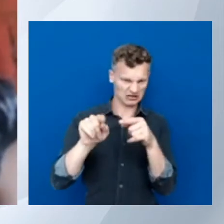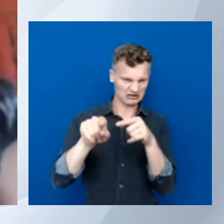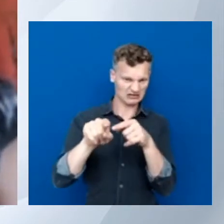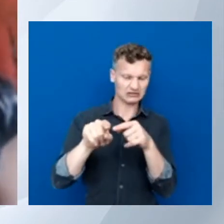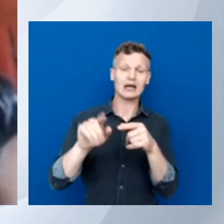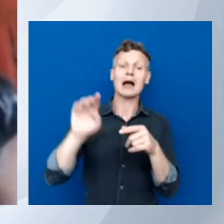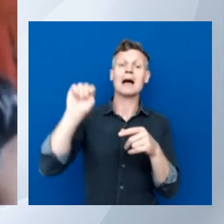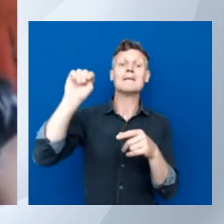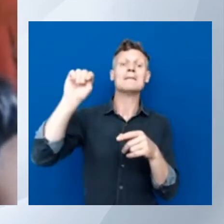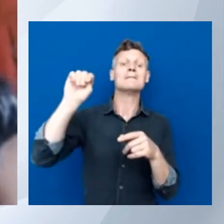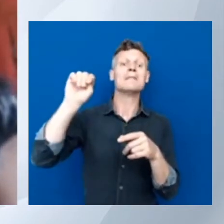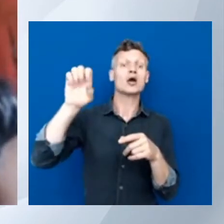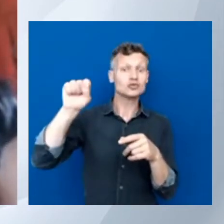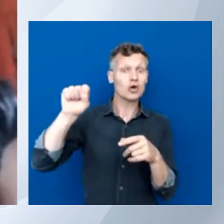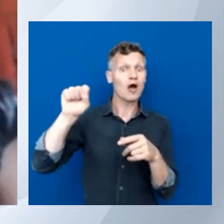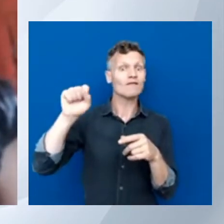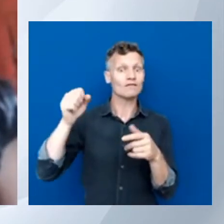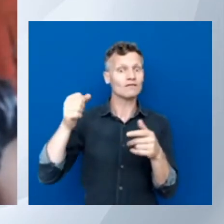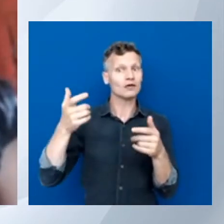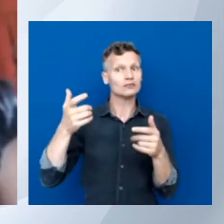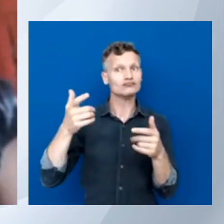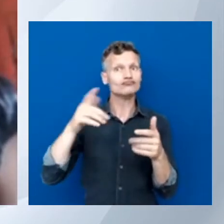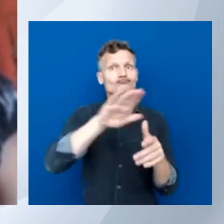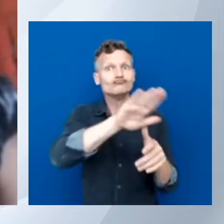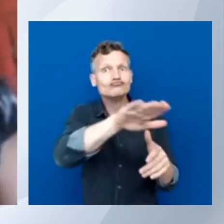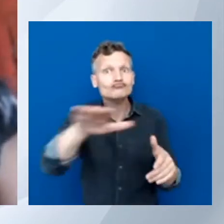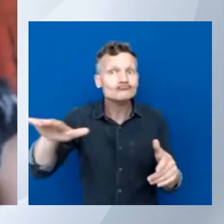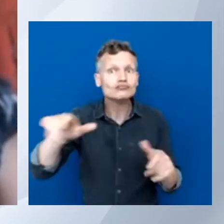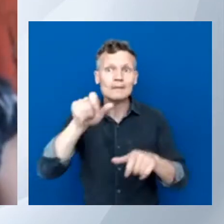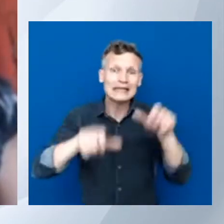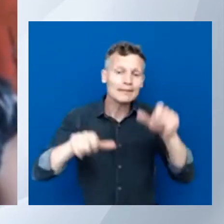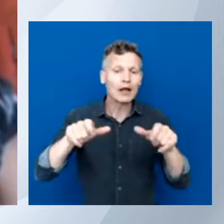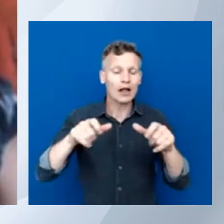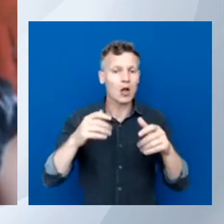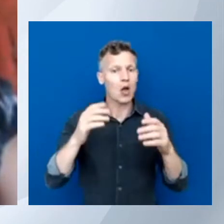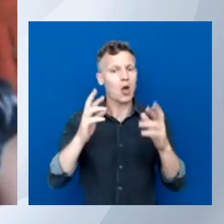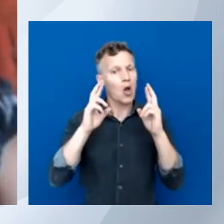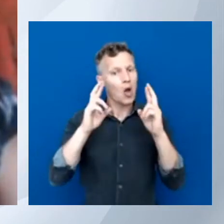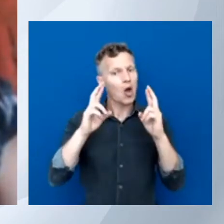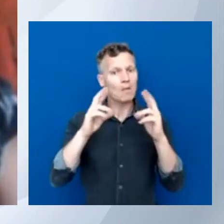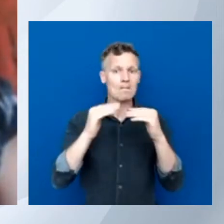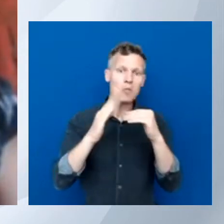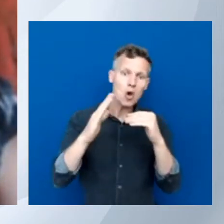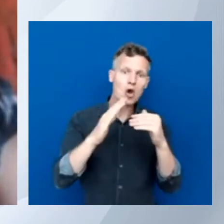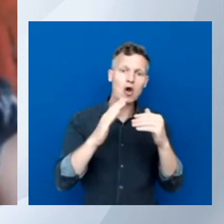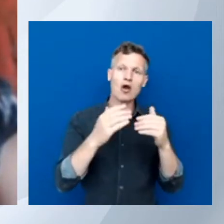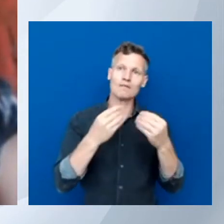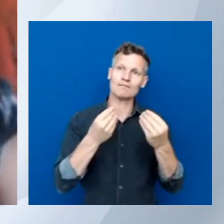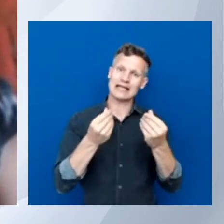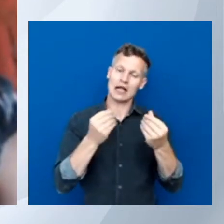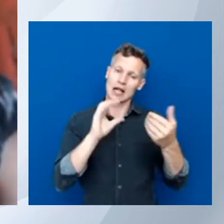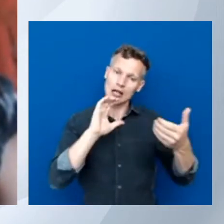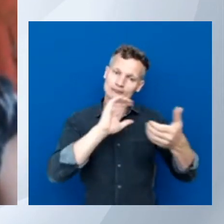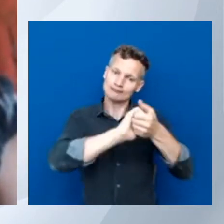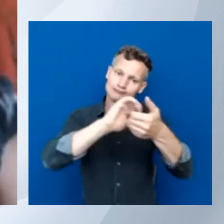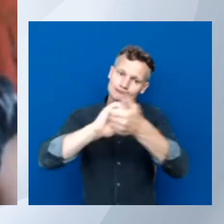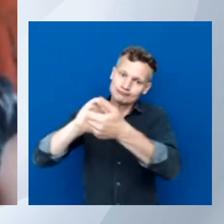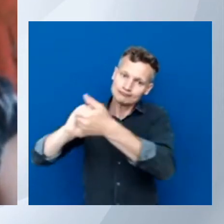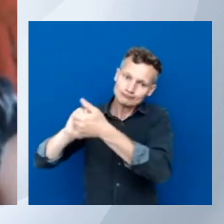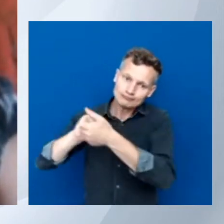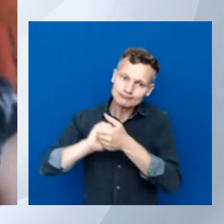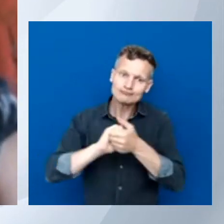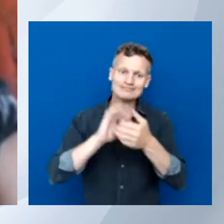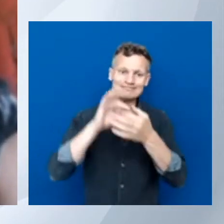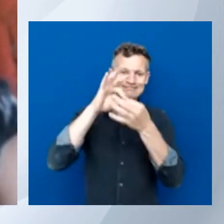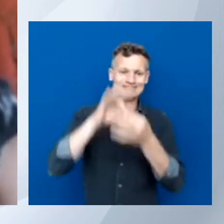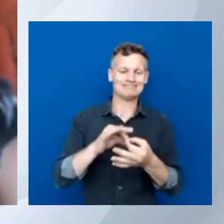towards the AI services from the people. And inside that, I'm mostly focusing on the interpretability and the